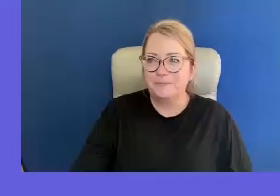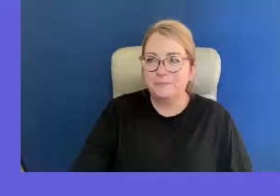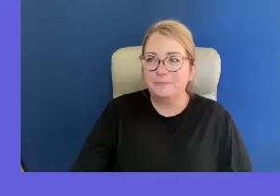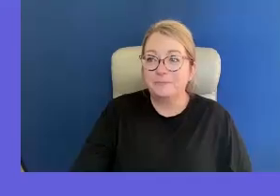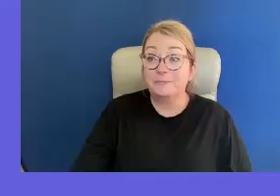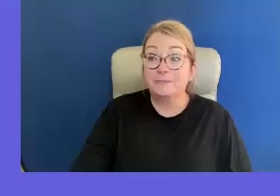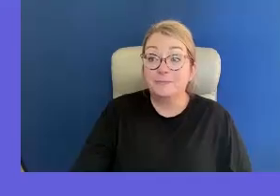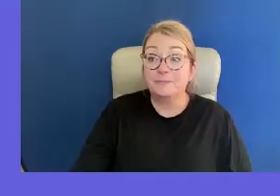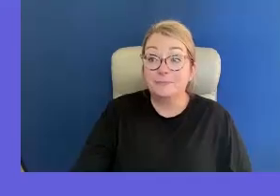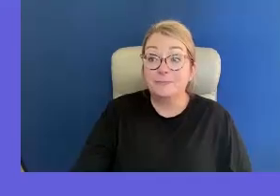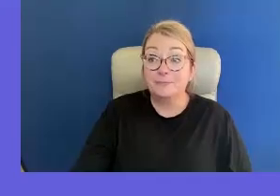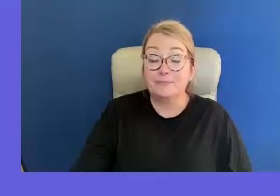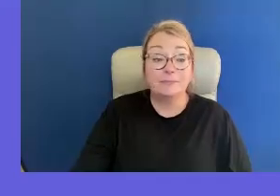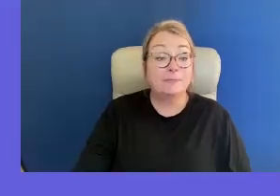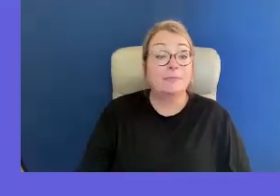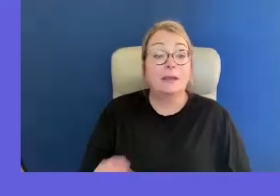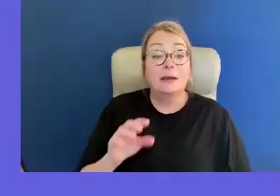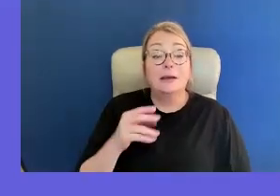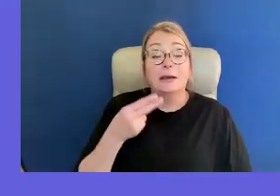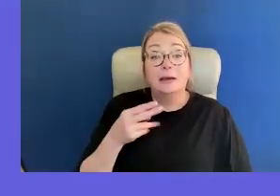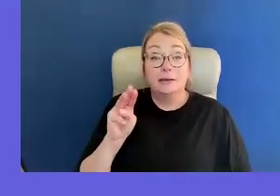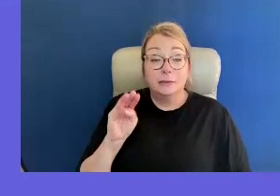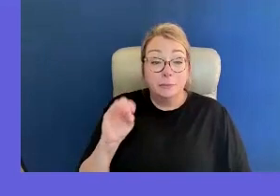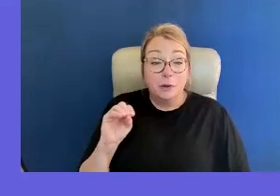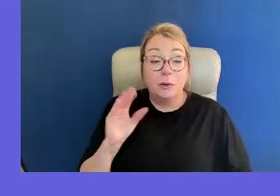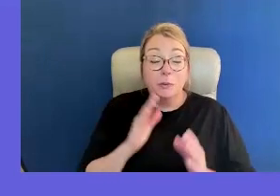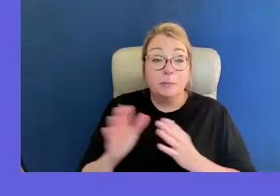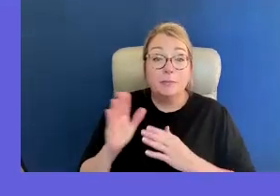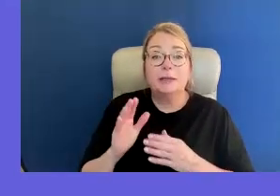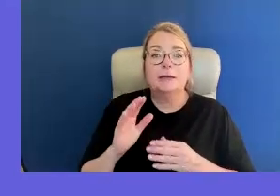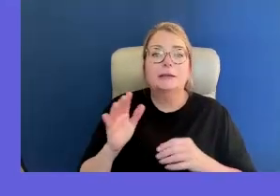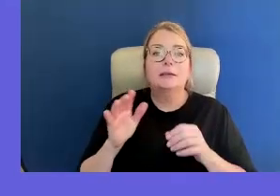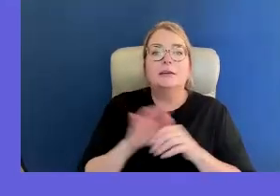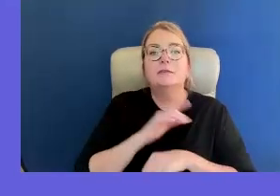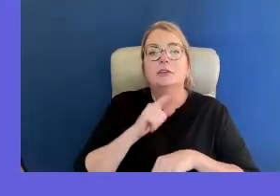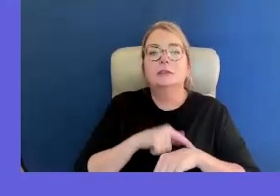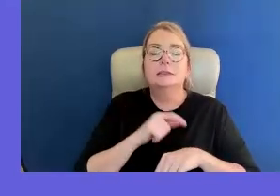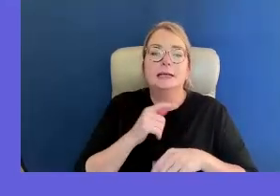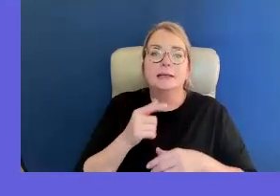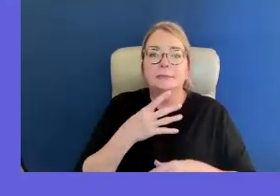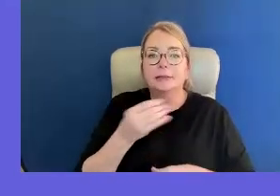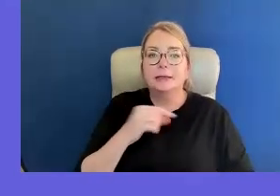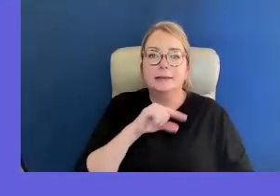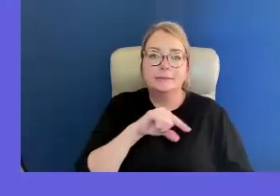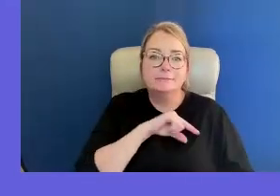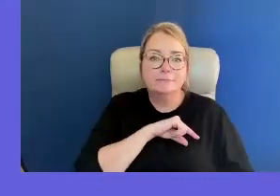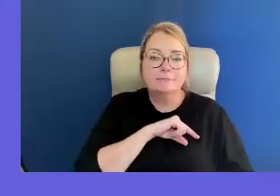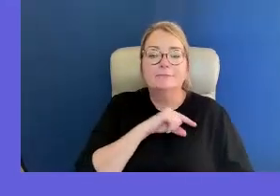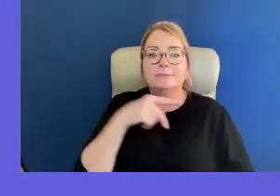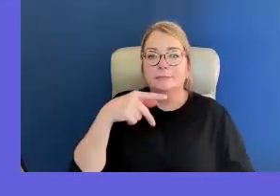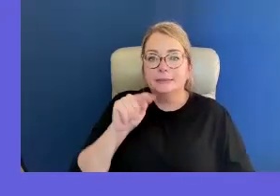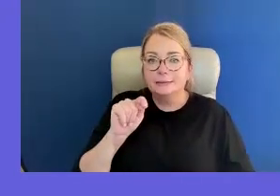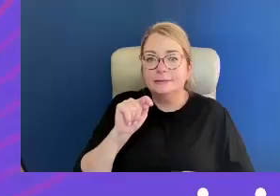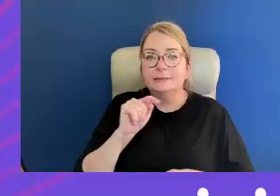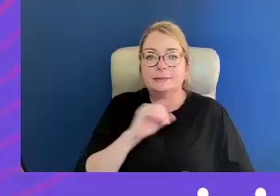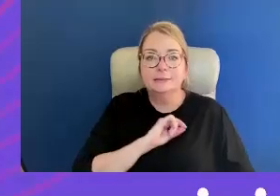Our Kaiser Permanente HMO plans. Again, these plans are available to full-time employees and eligible employees of the part-time faculty health insurance pilot